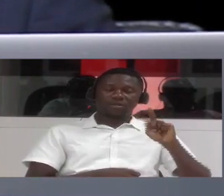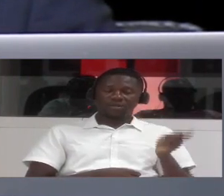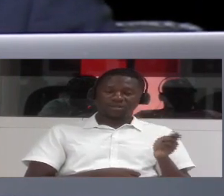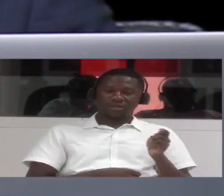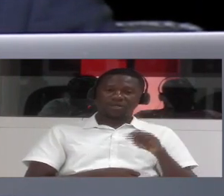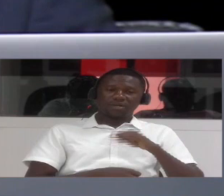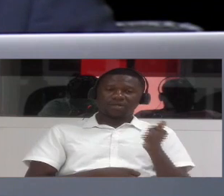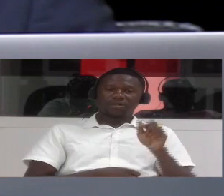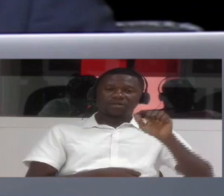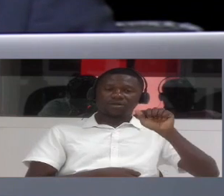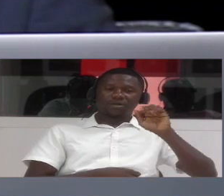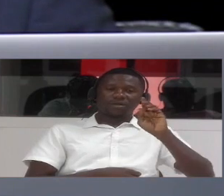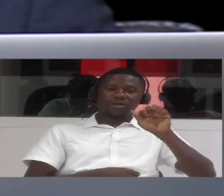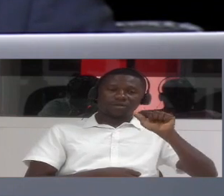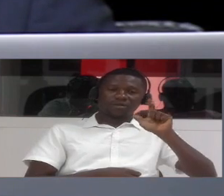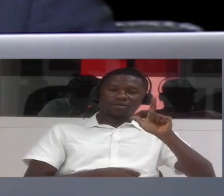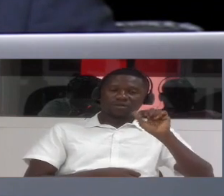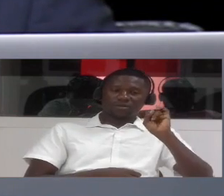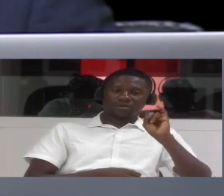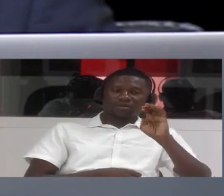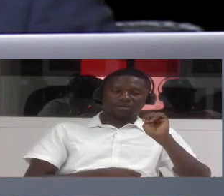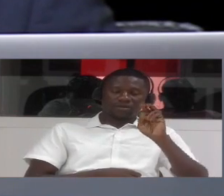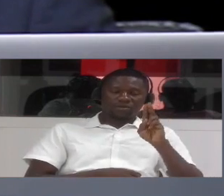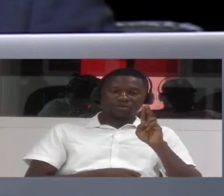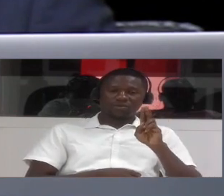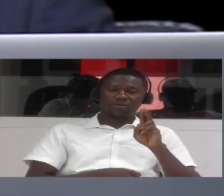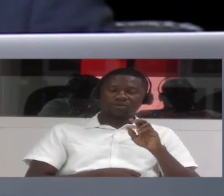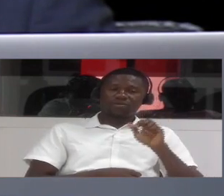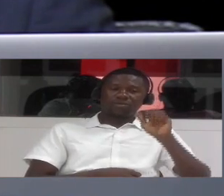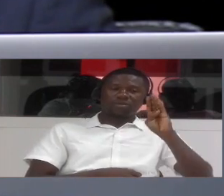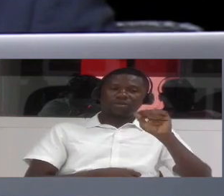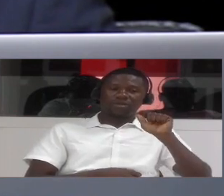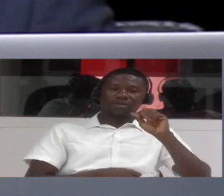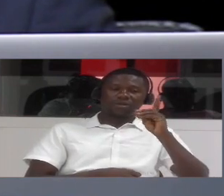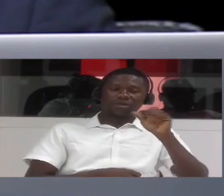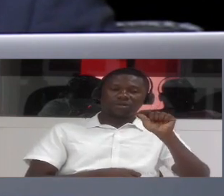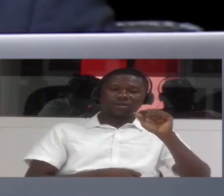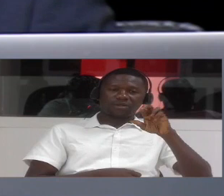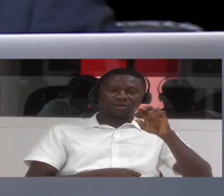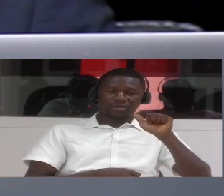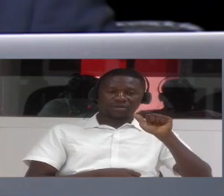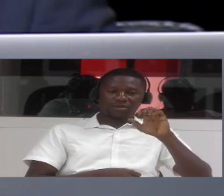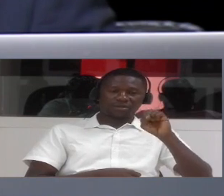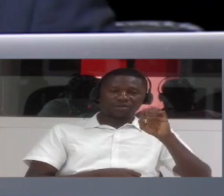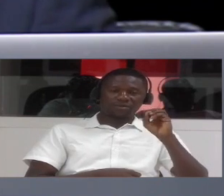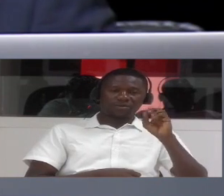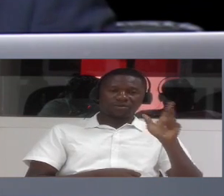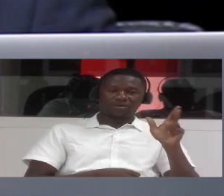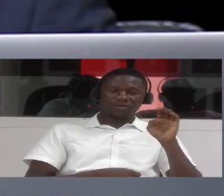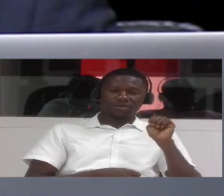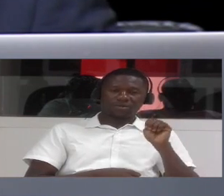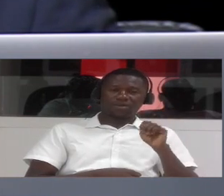And this was in September 1999, and they were taken to the NIA regarding the